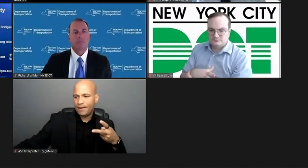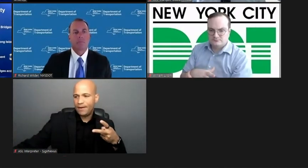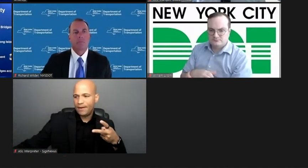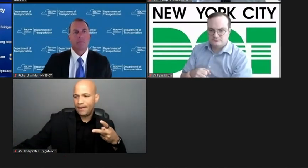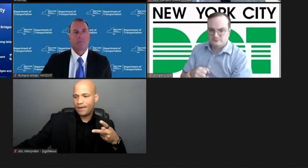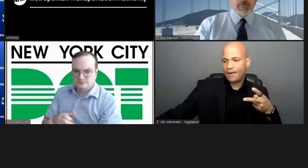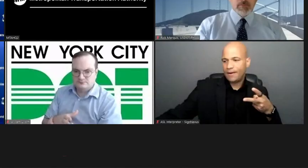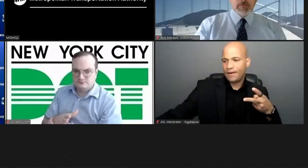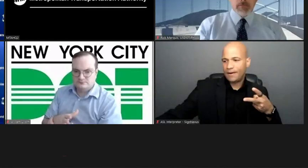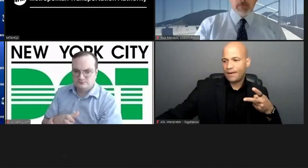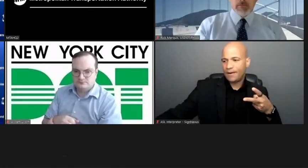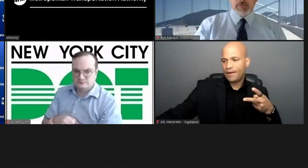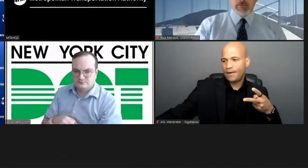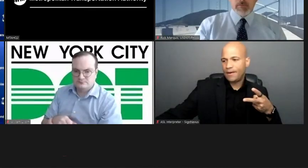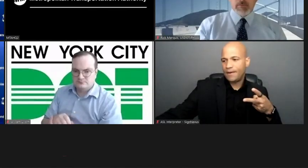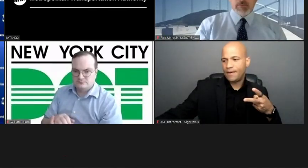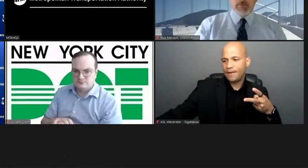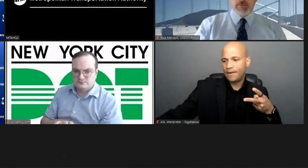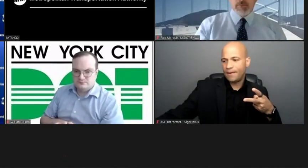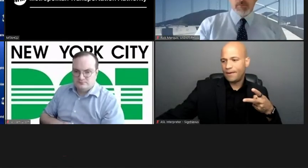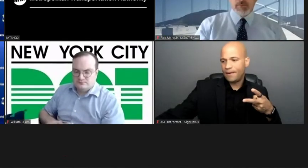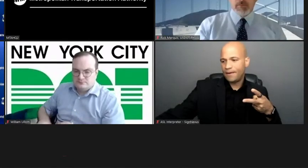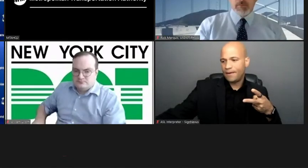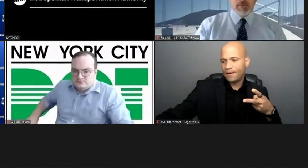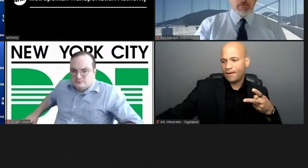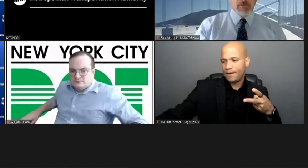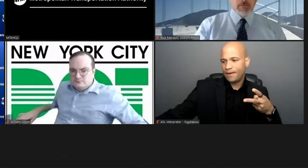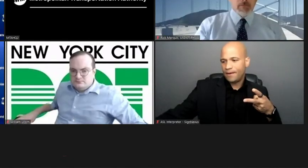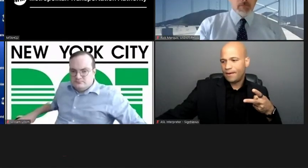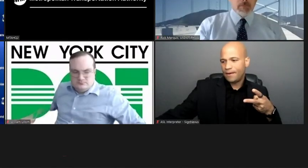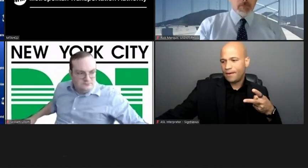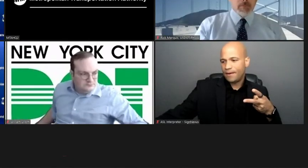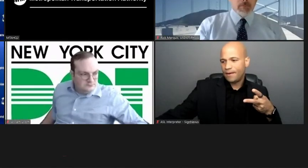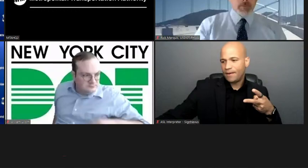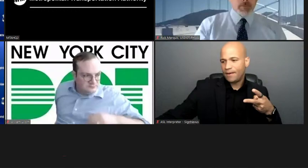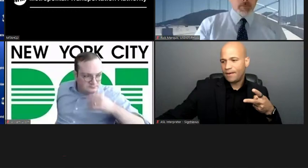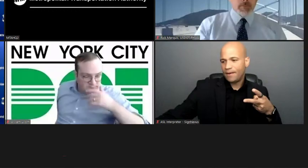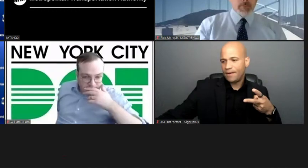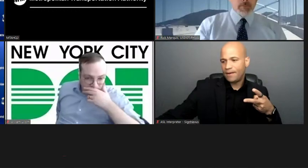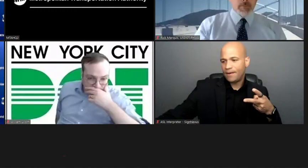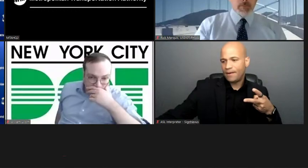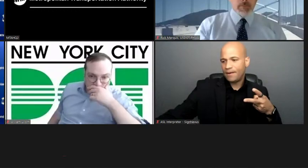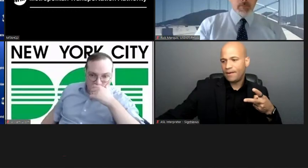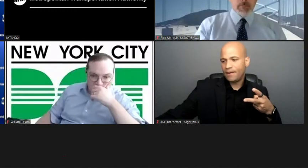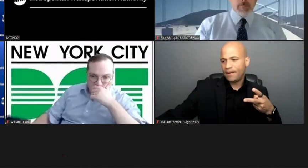the next speaker is Danny Cena followed by Douglas Desir